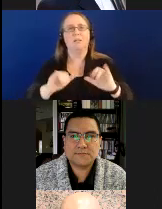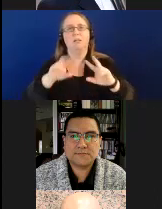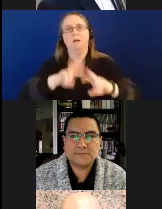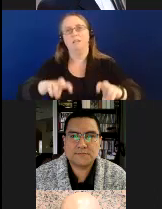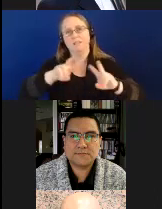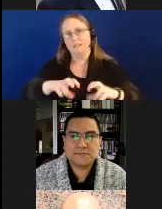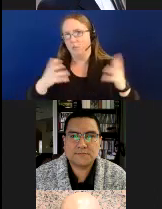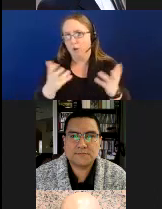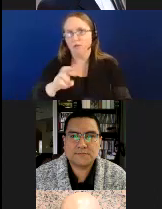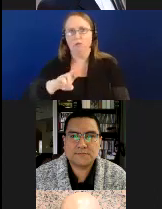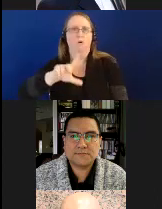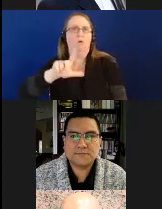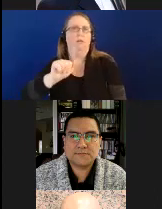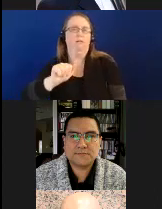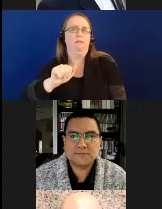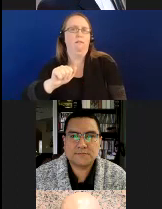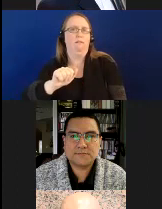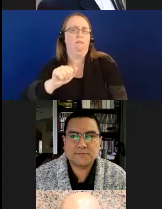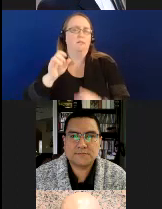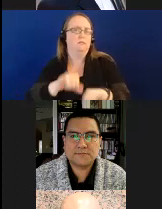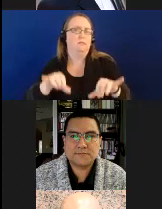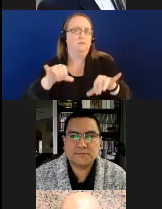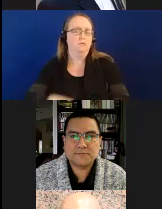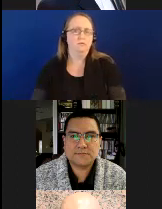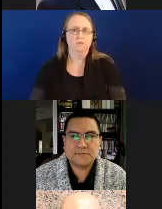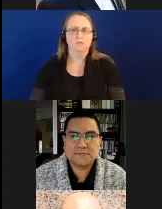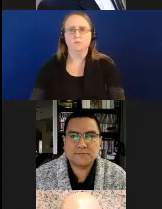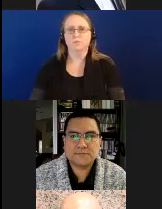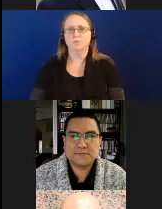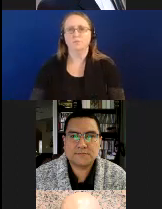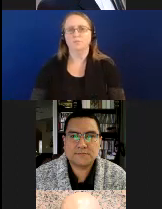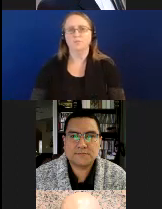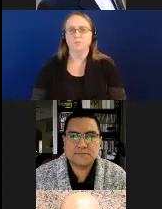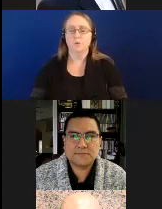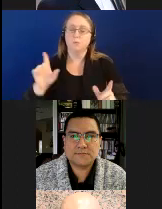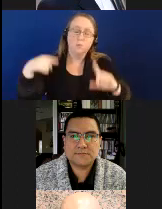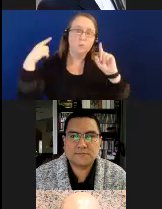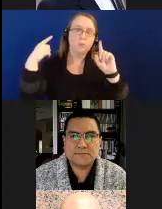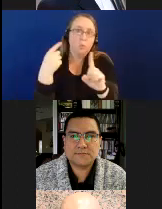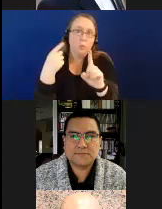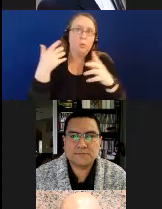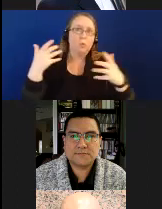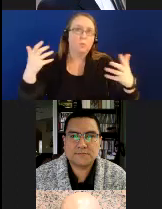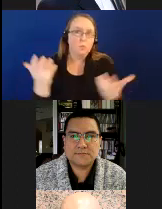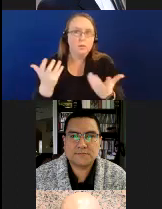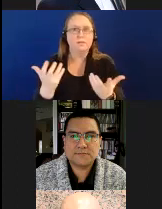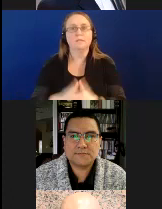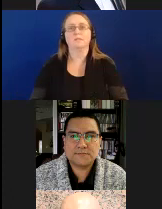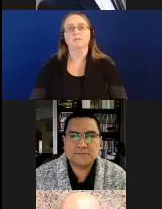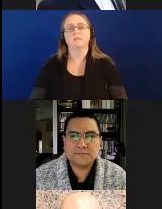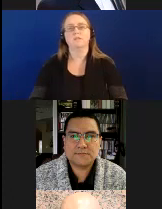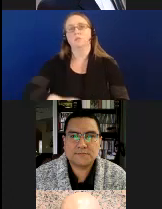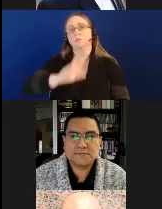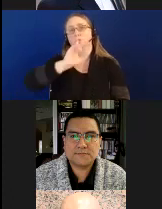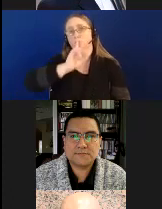on RLA standards. And so again, the goal of this is to make sure